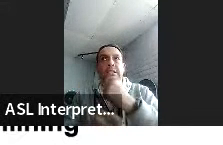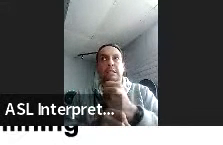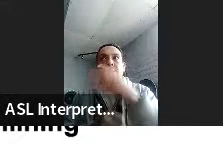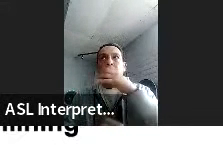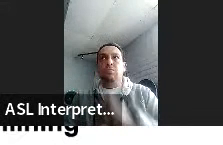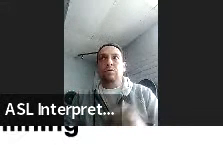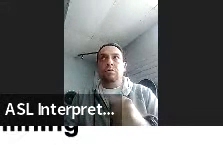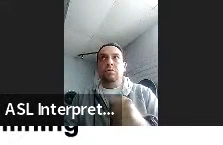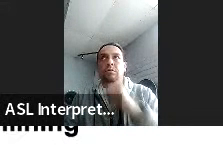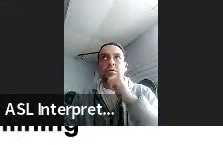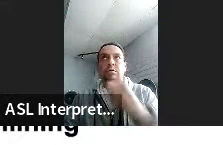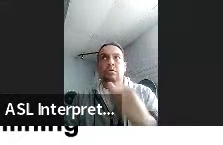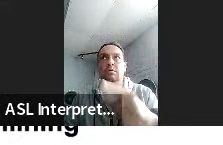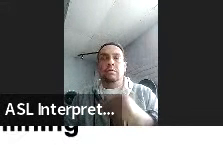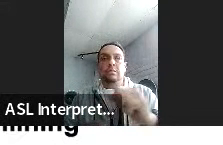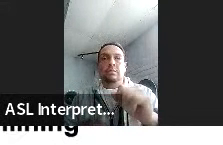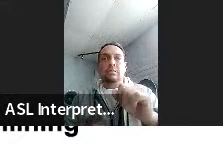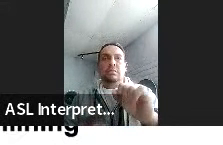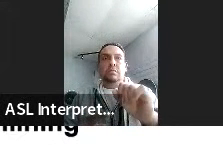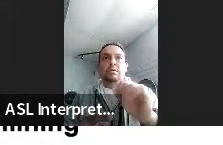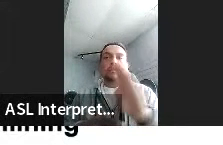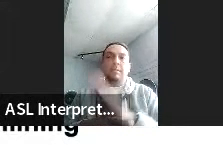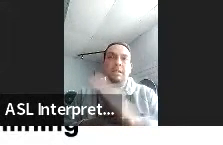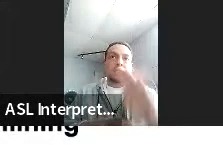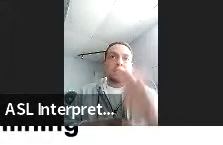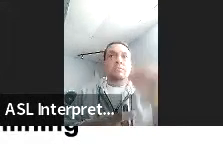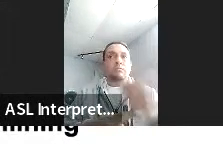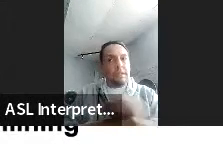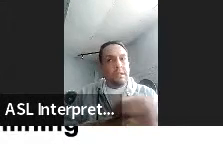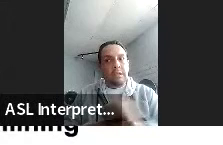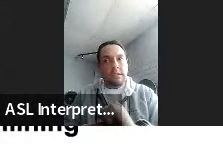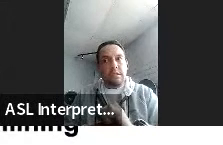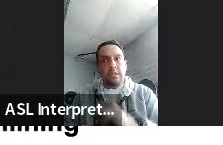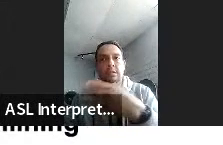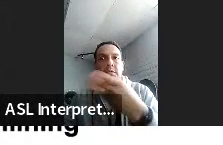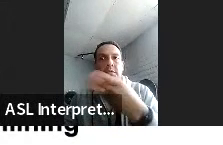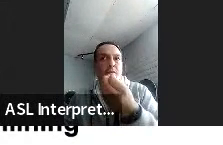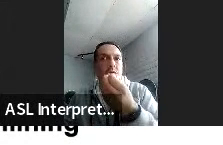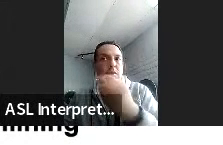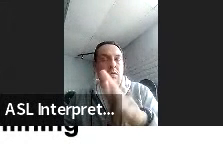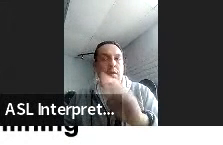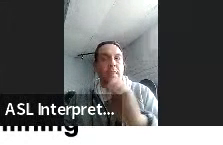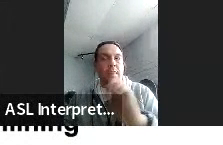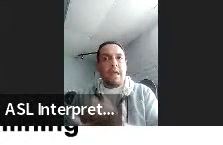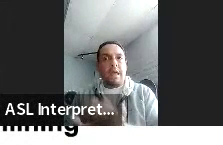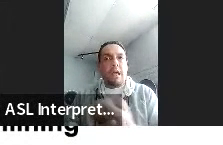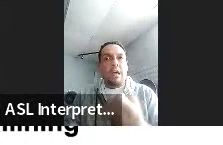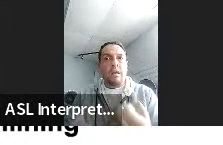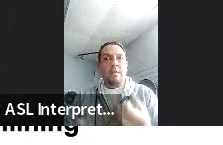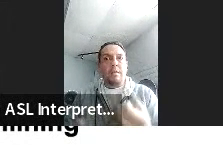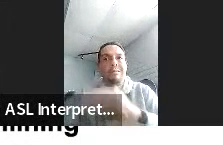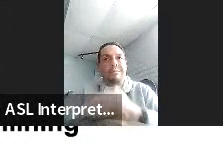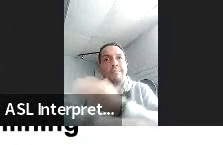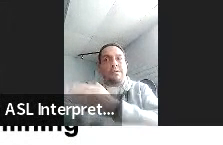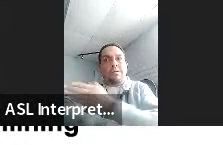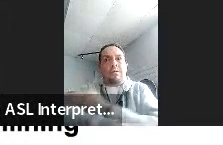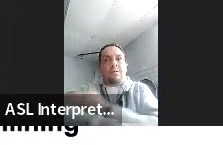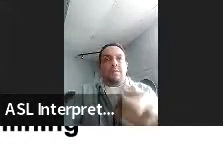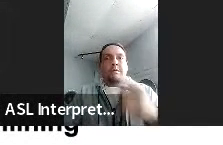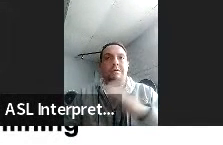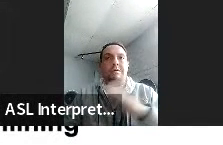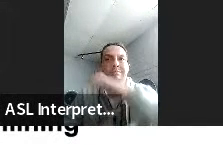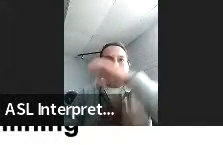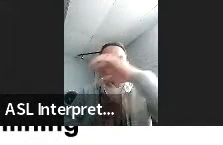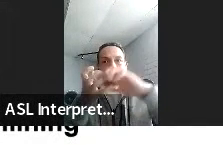business practices or how the economy has evolved. And so our regulations are full of antiquated and confusing terms that make it